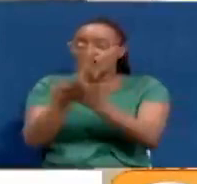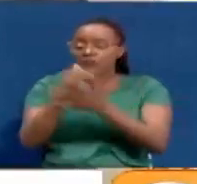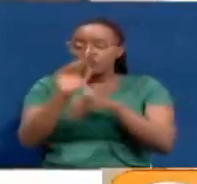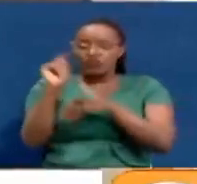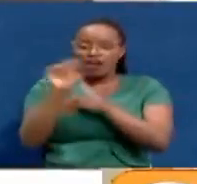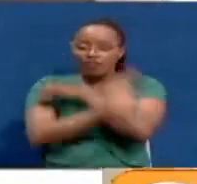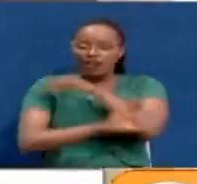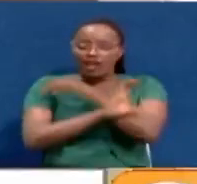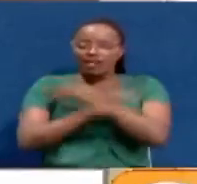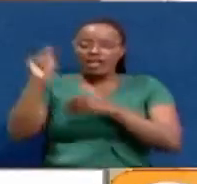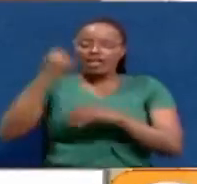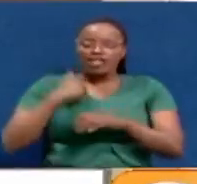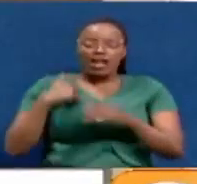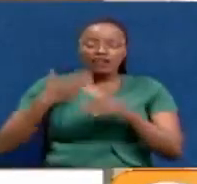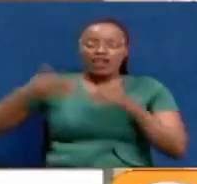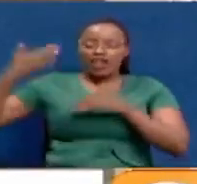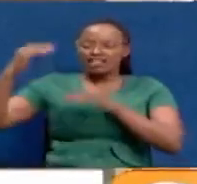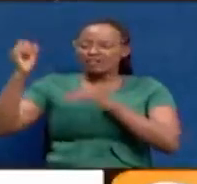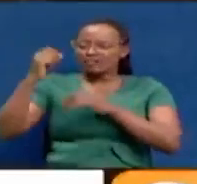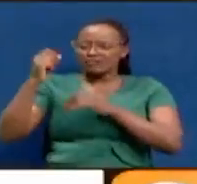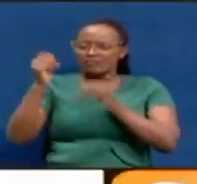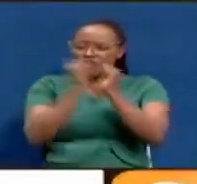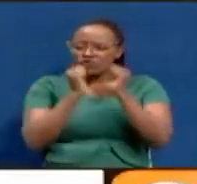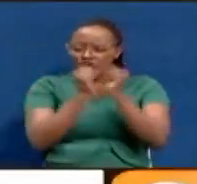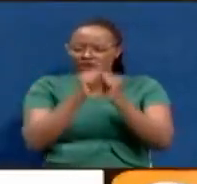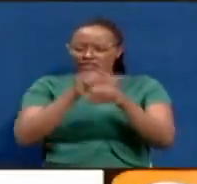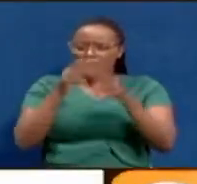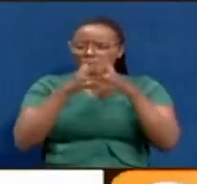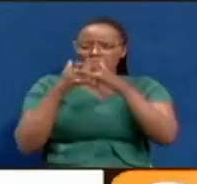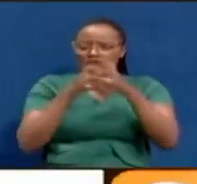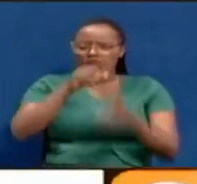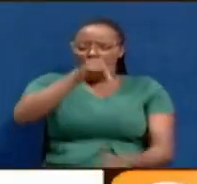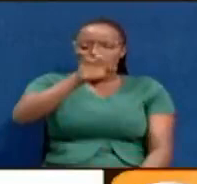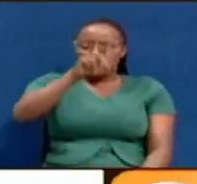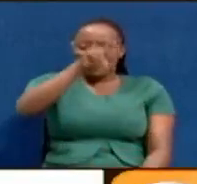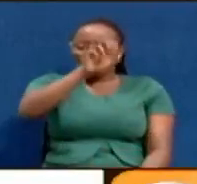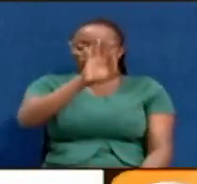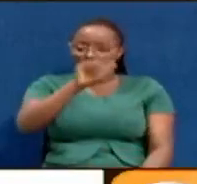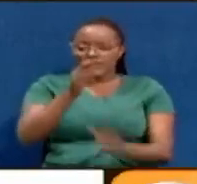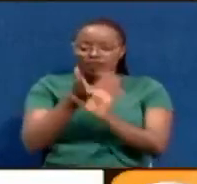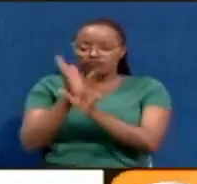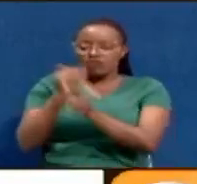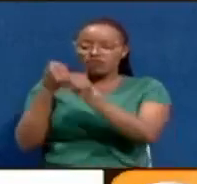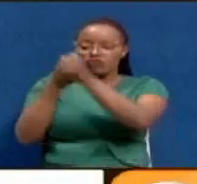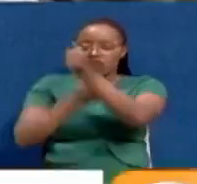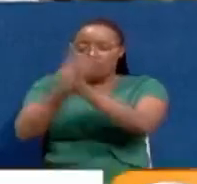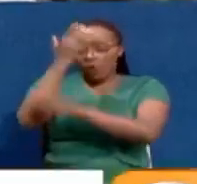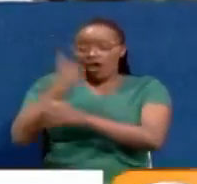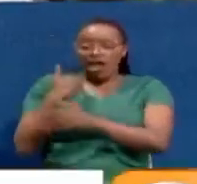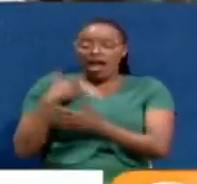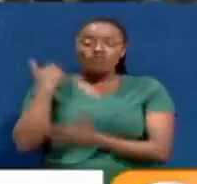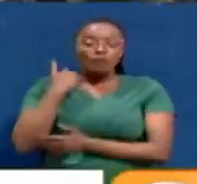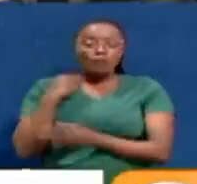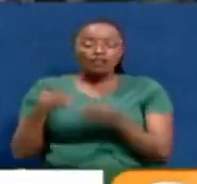after Kenya suffered a major blow last October when U.S. donor PEPFAR withdrew its aid. Coupled by poor blood donation